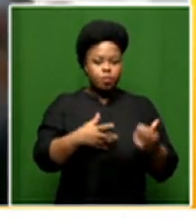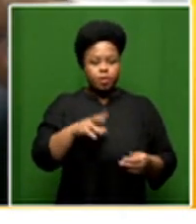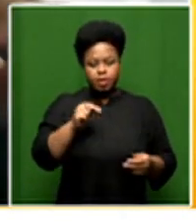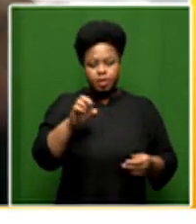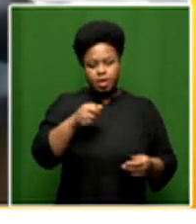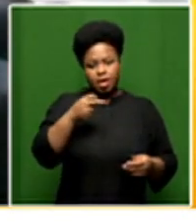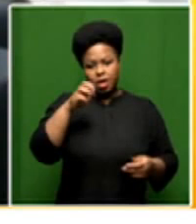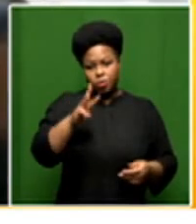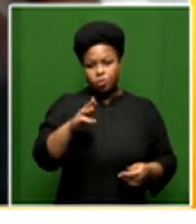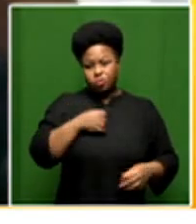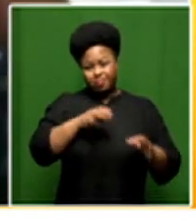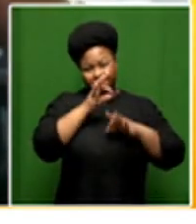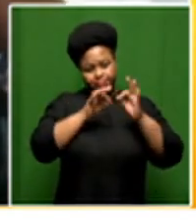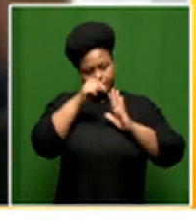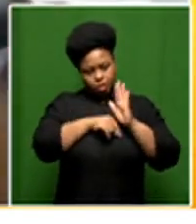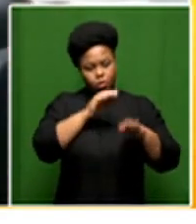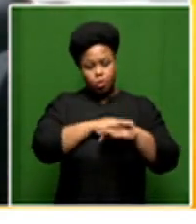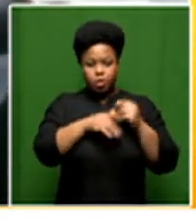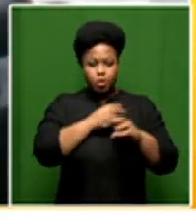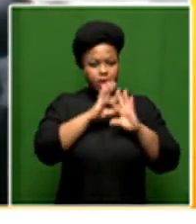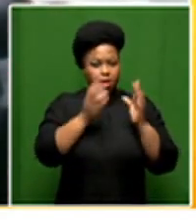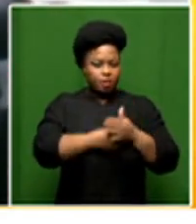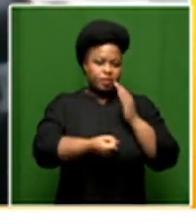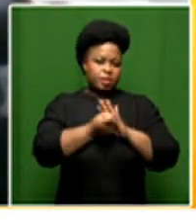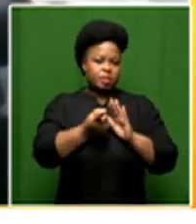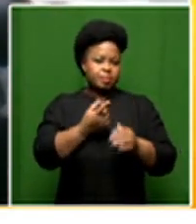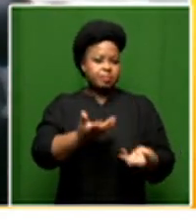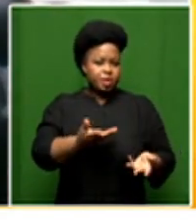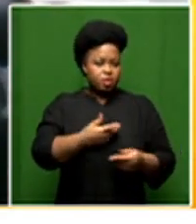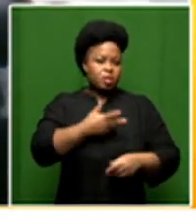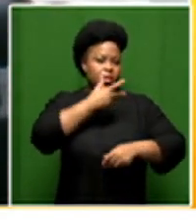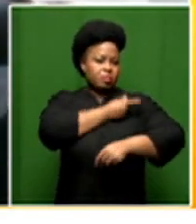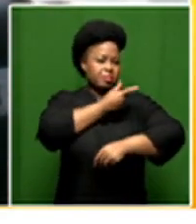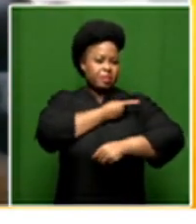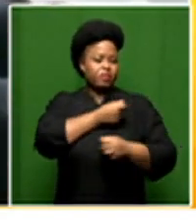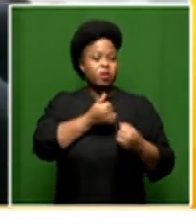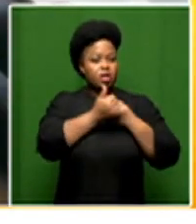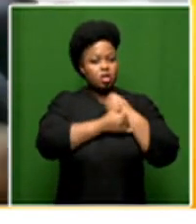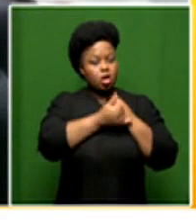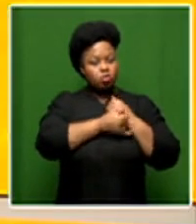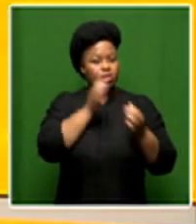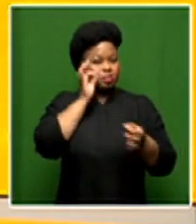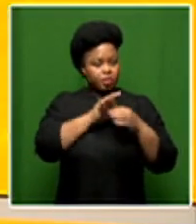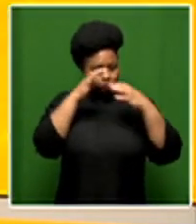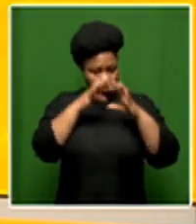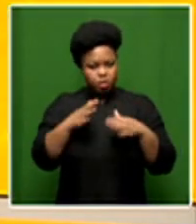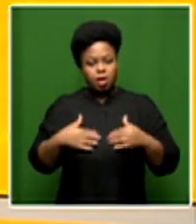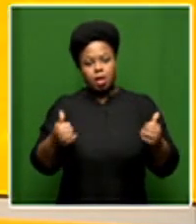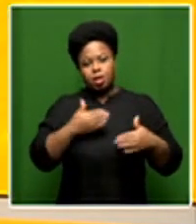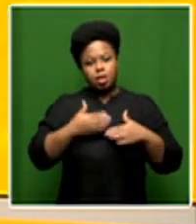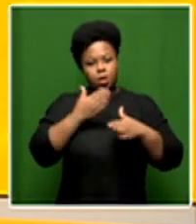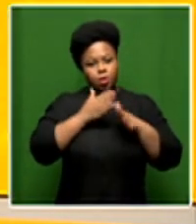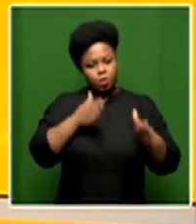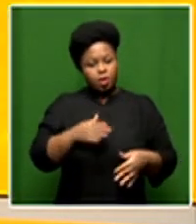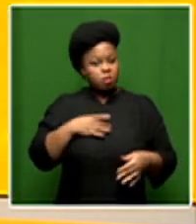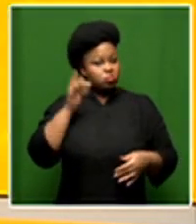NEHAWU talking to us about the latest developments in the country's vaccine rollout with a specific focus on healthcare workers.